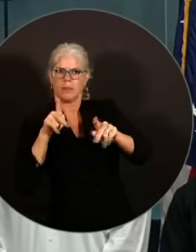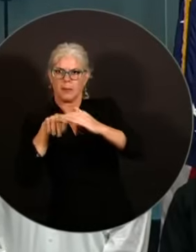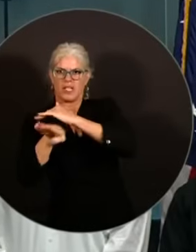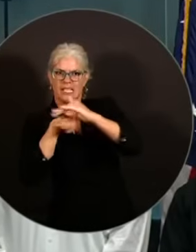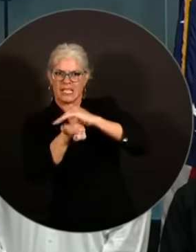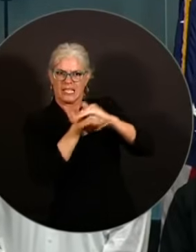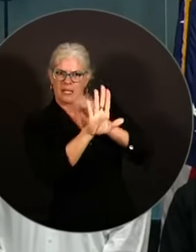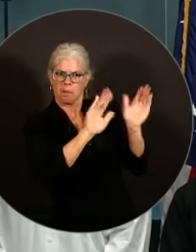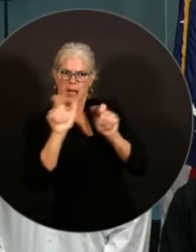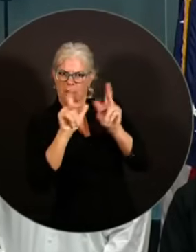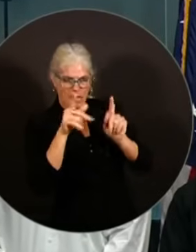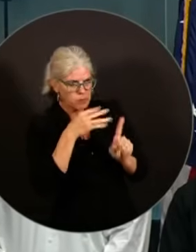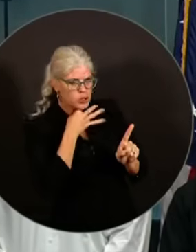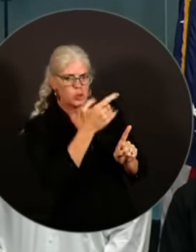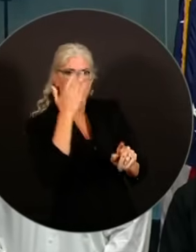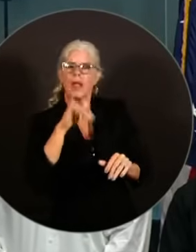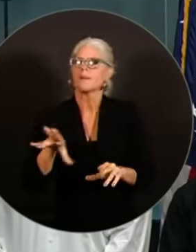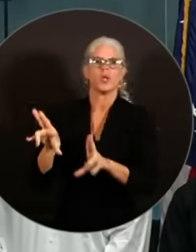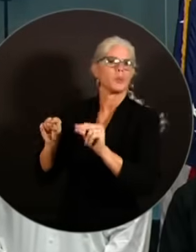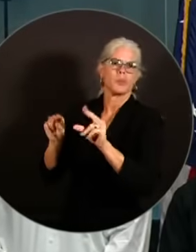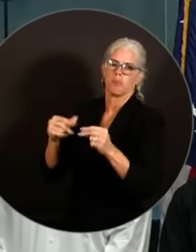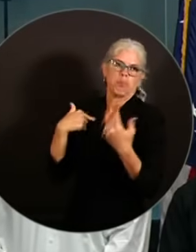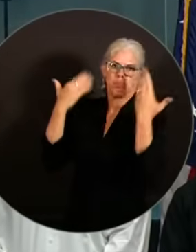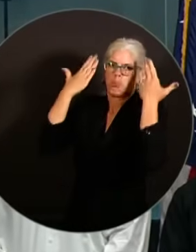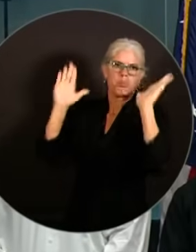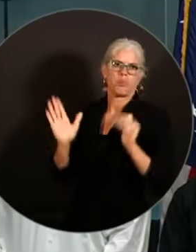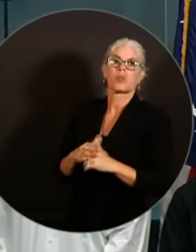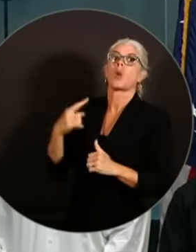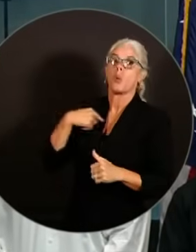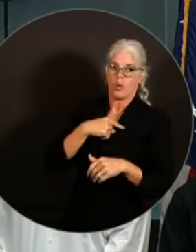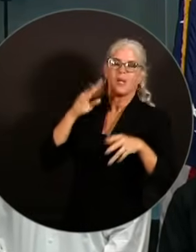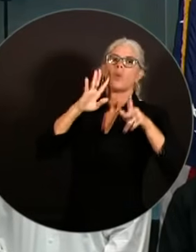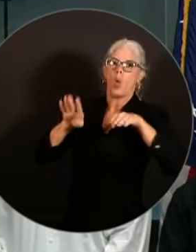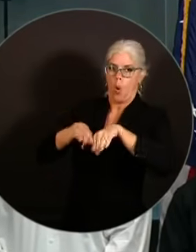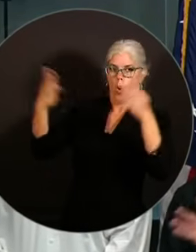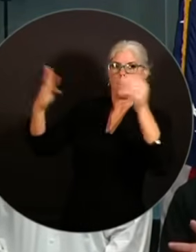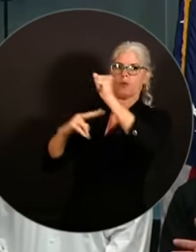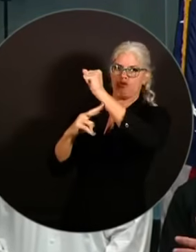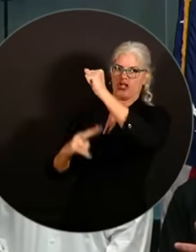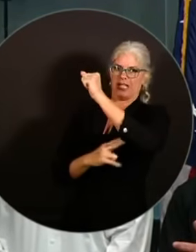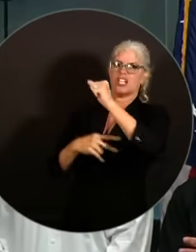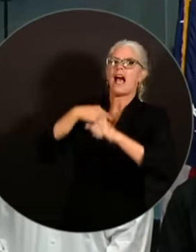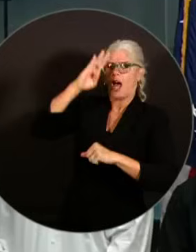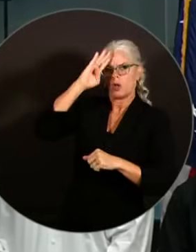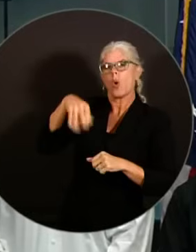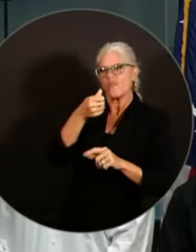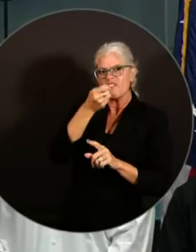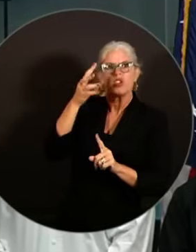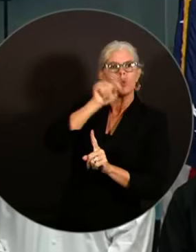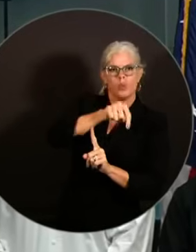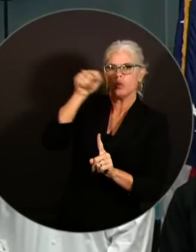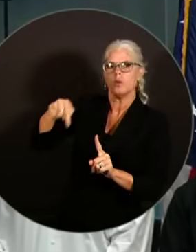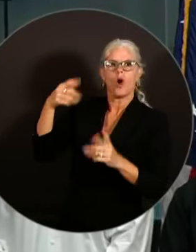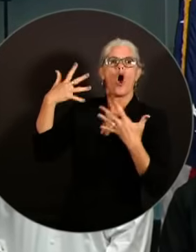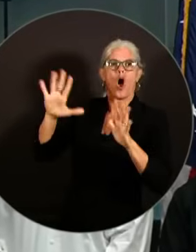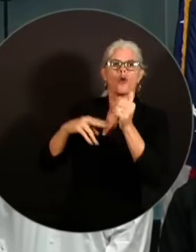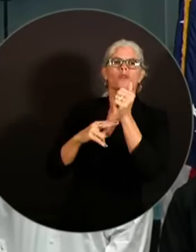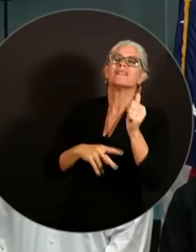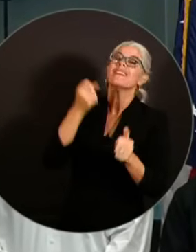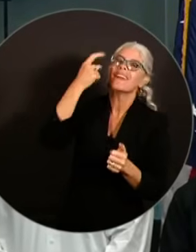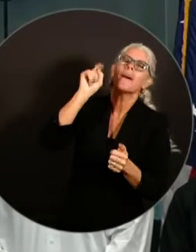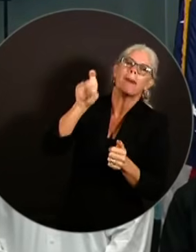I don't. I mean, you know, we're going to open the bridges. I know a couple of them are open. The other two, there's going to be debris that are going to be